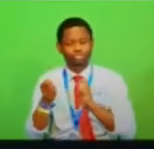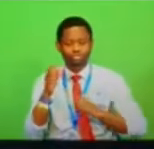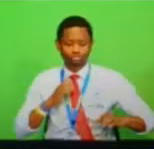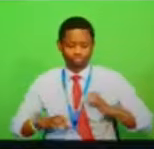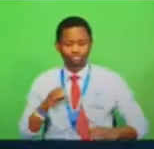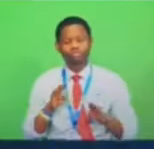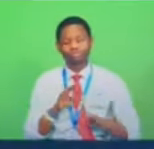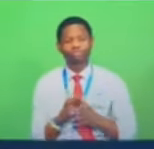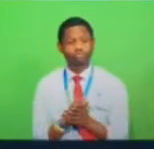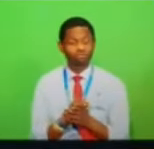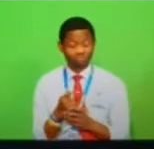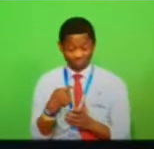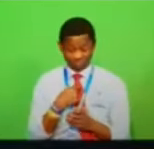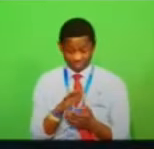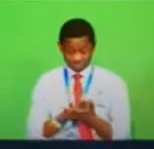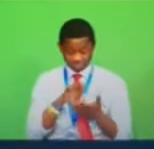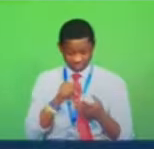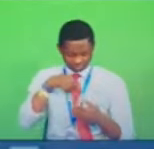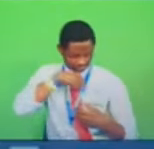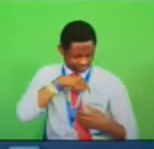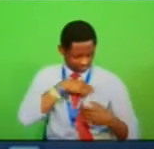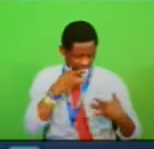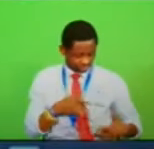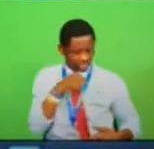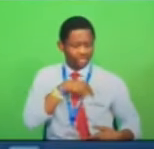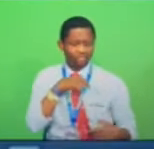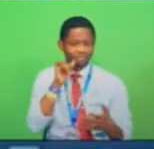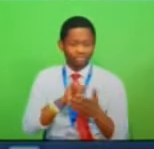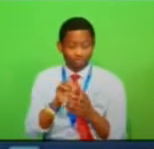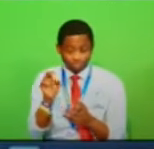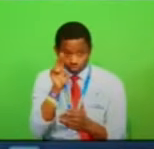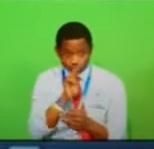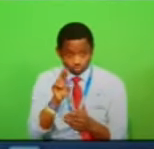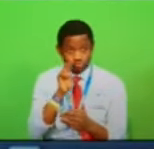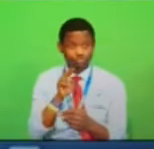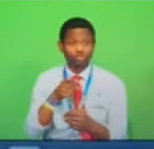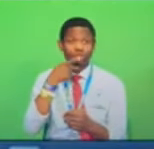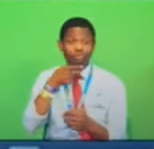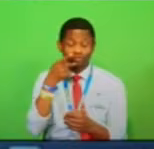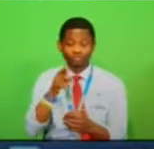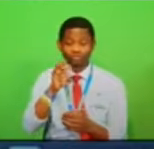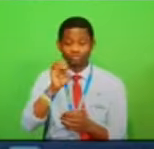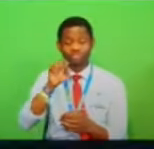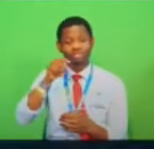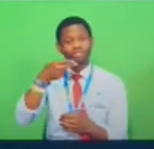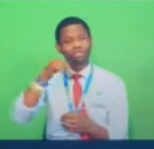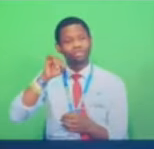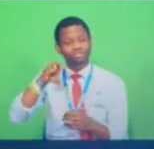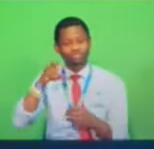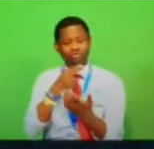I believe with all my heart that using the Pentecostal ethic of holiness,